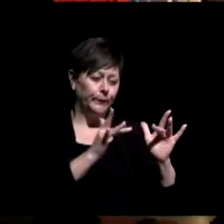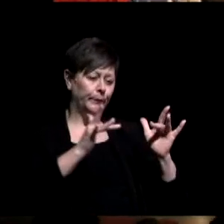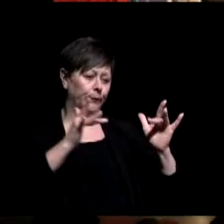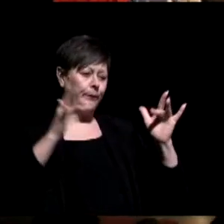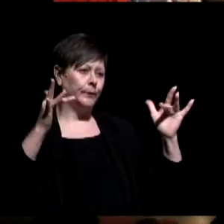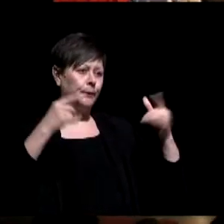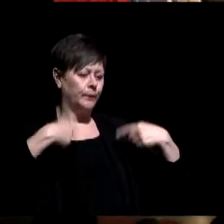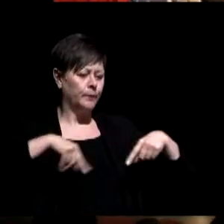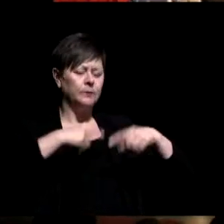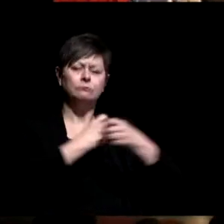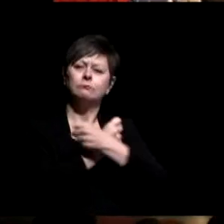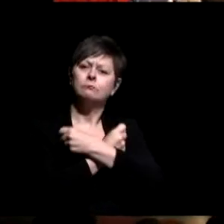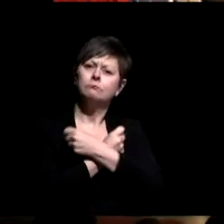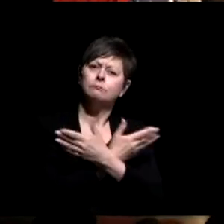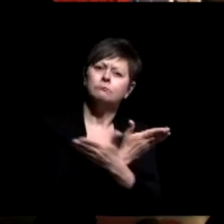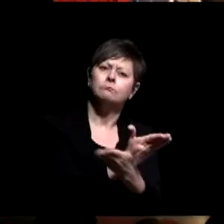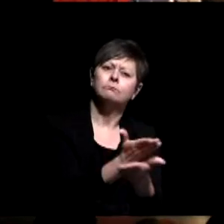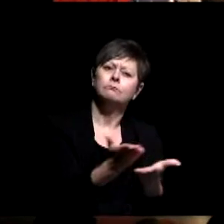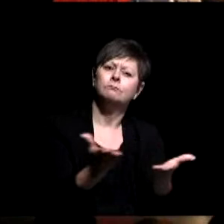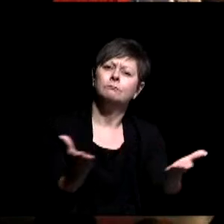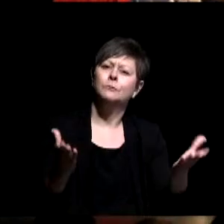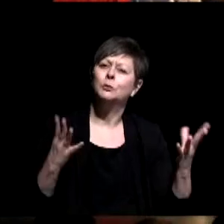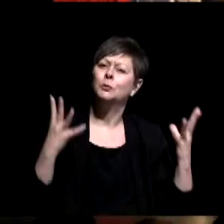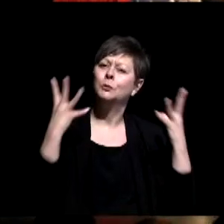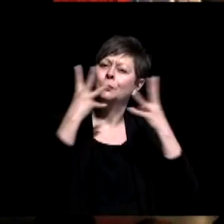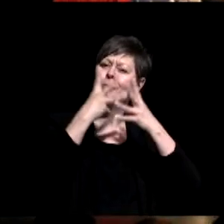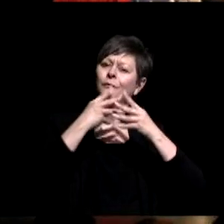we love thee, smiling